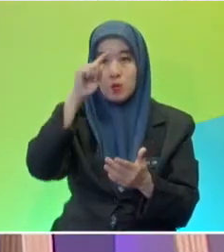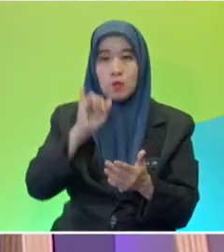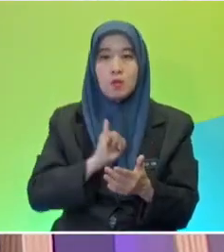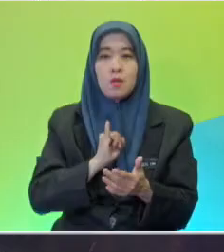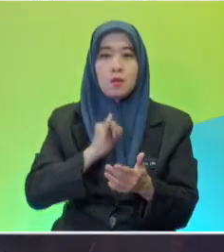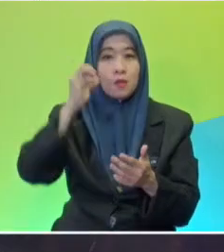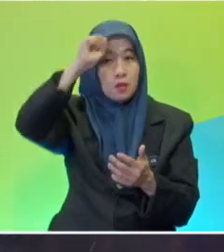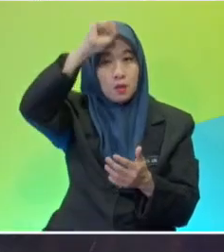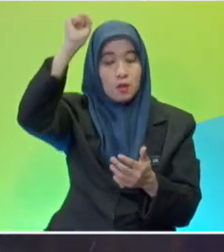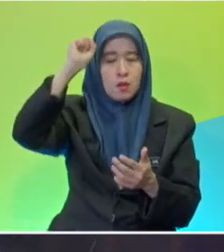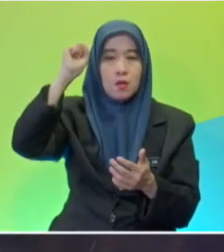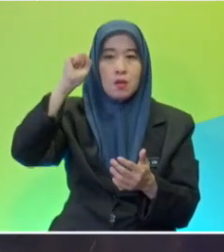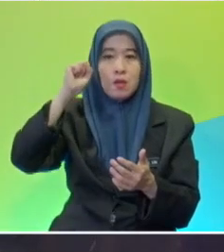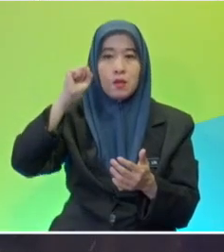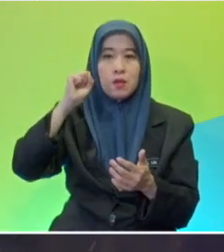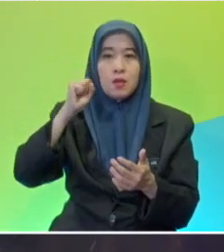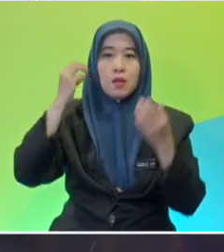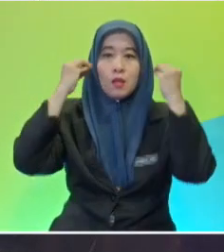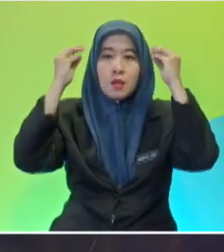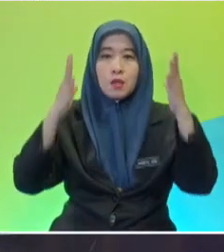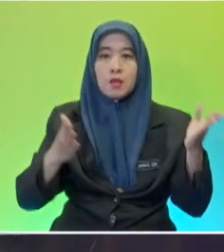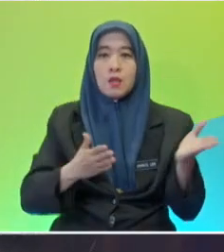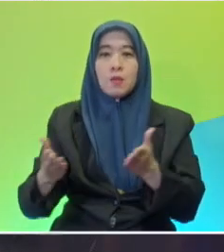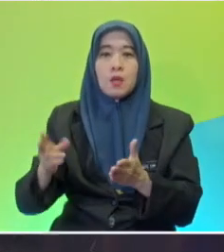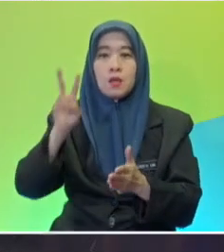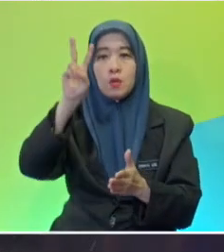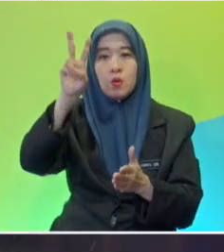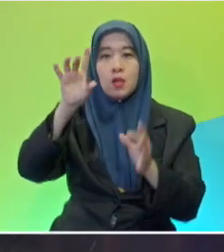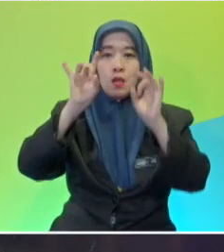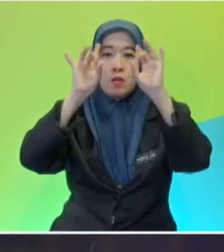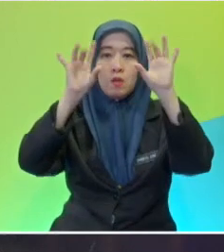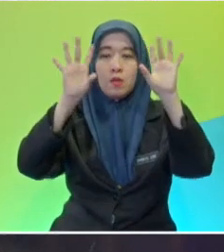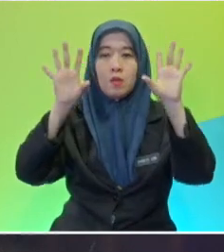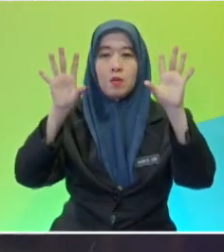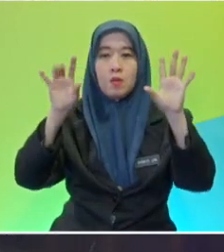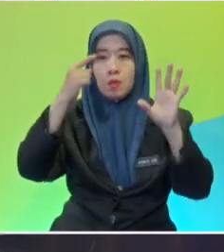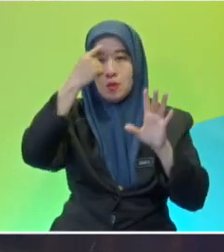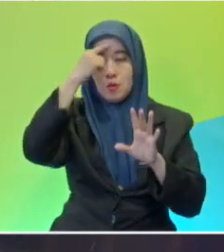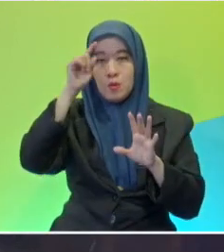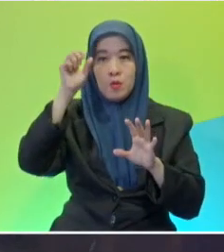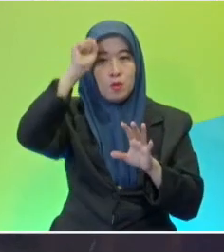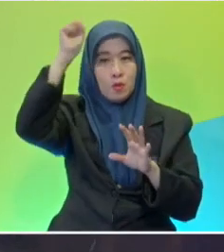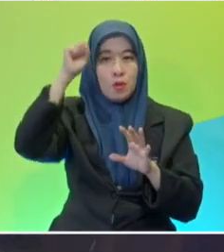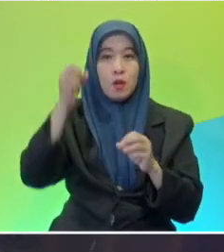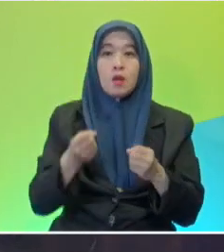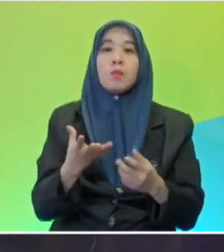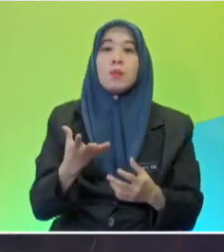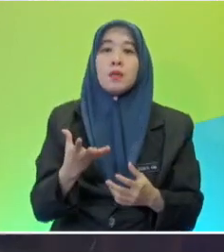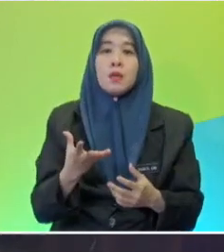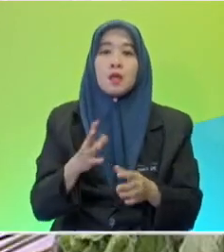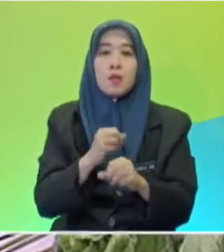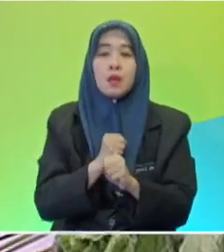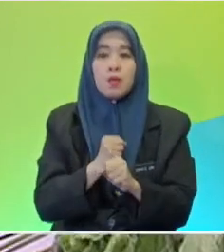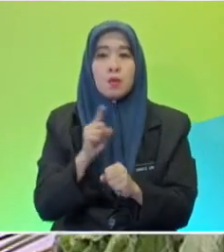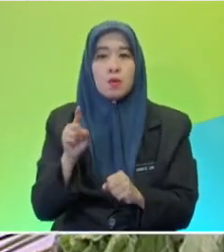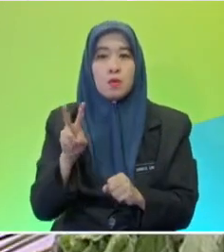for the overall performance, I give you another 2 more stars for you. 2 more stars? Yes, for the overall performance. So how many stars overall you got it? I have 1,